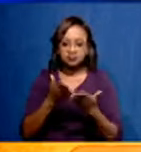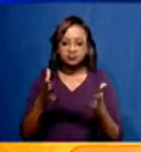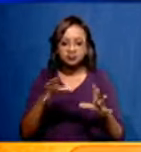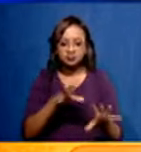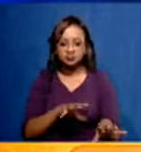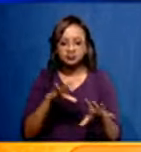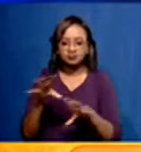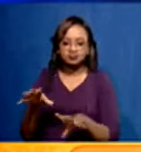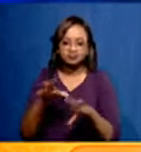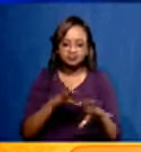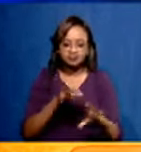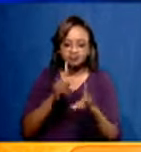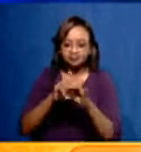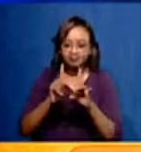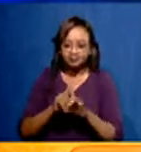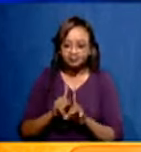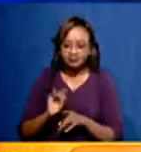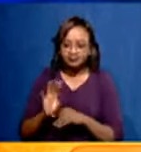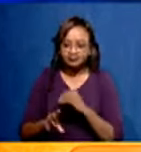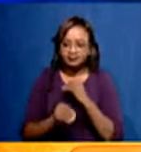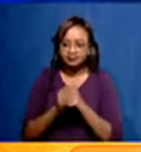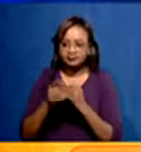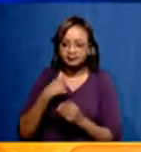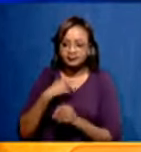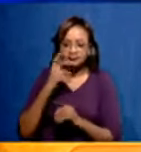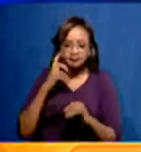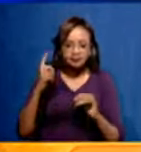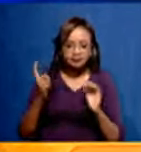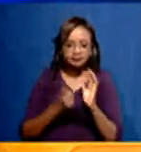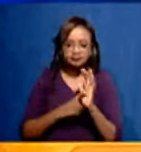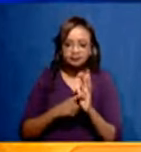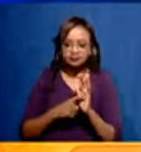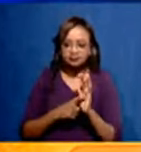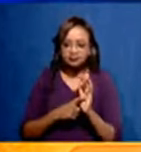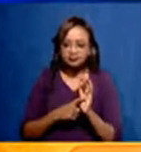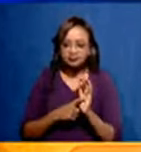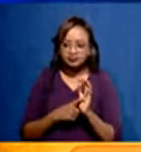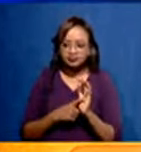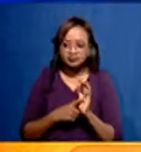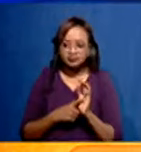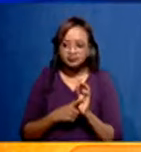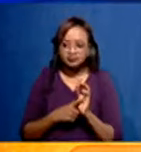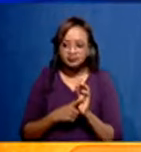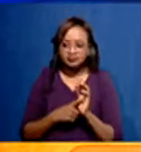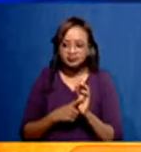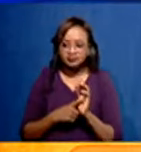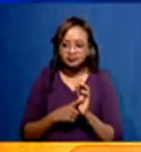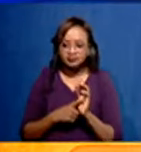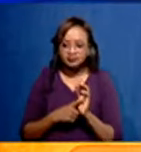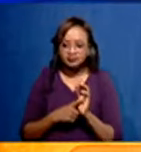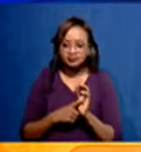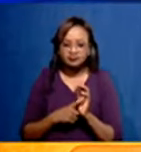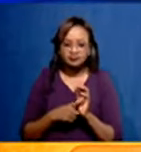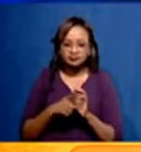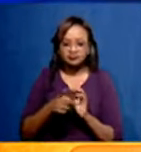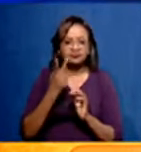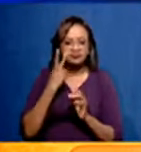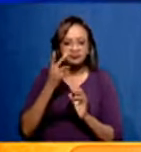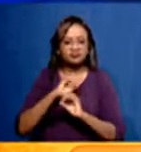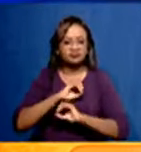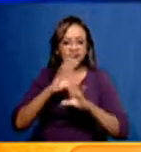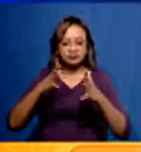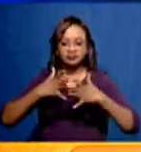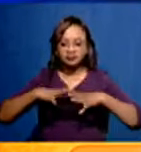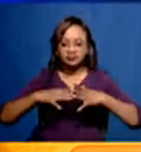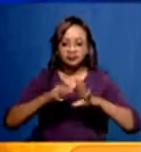same time, Jeff, what I also noticed was if you go to Makueni, and you've been there, you see the resilience of the people,